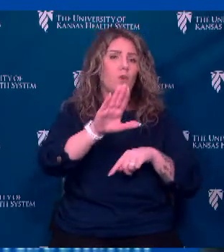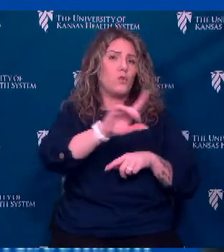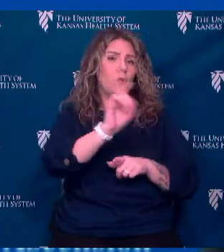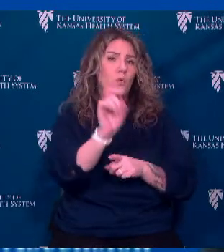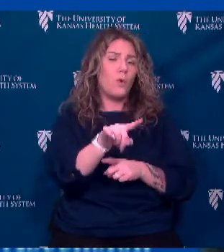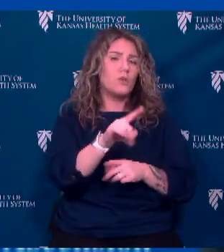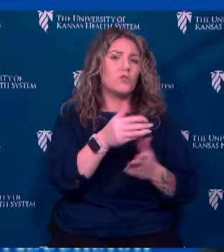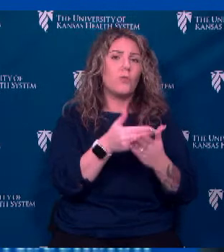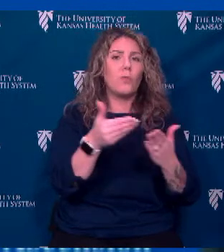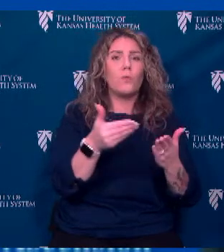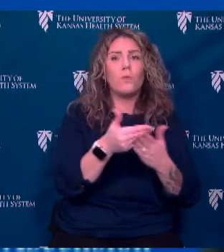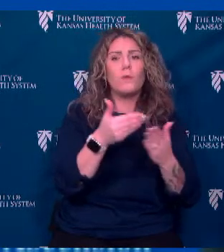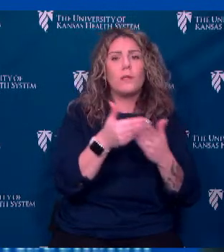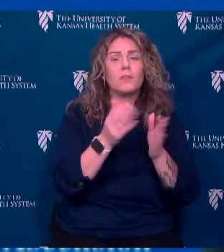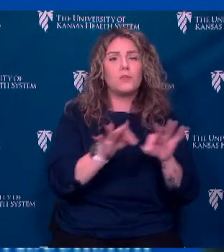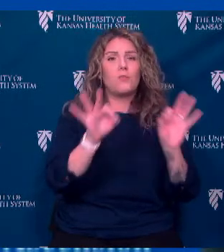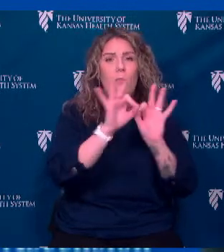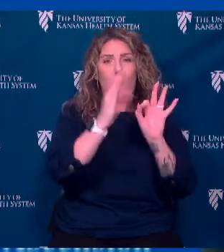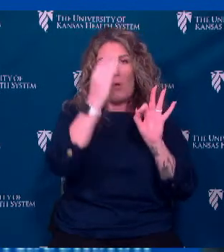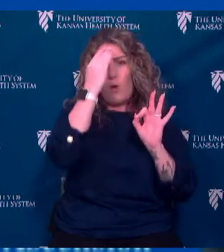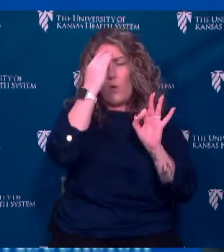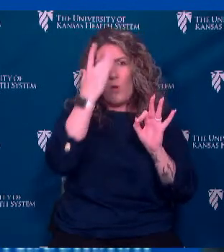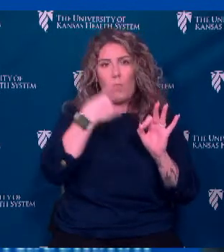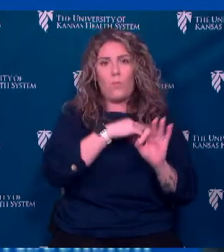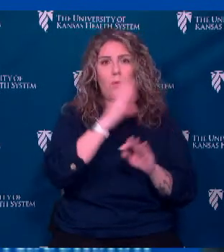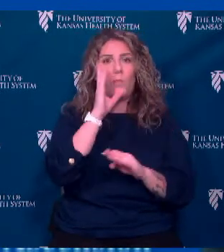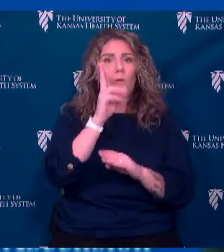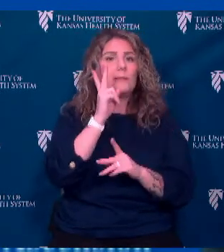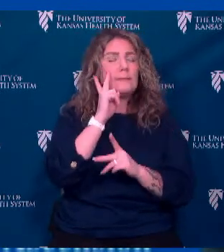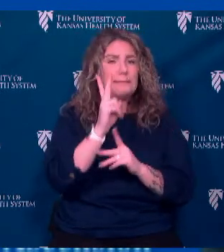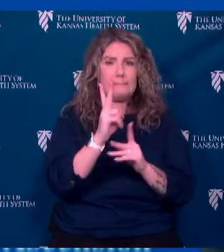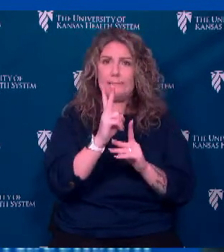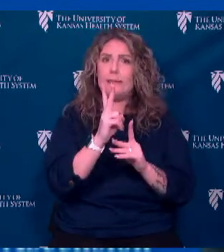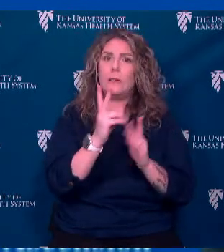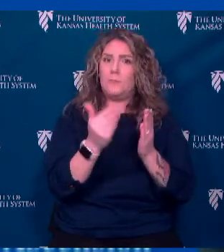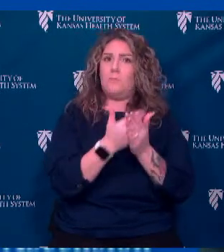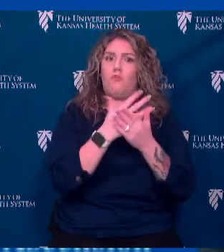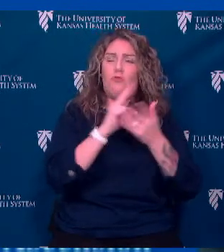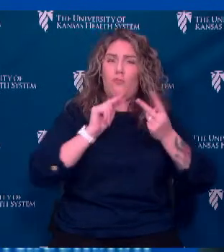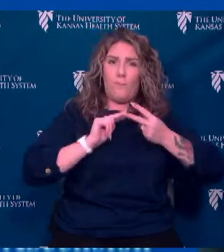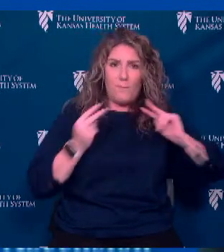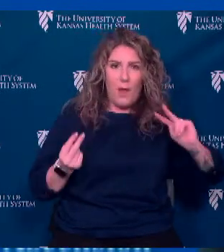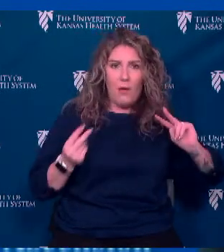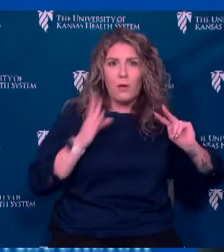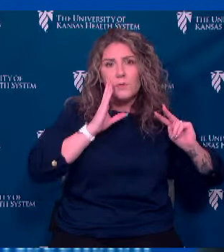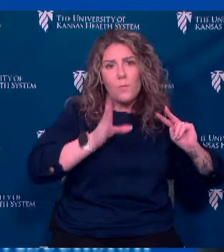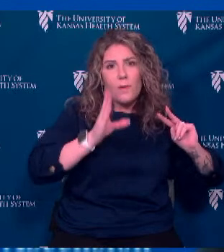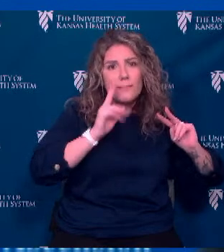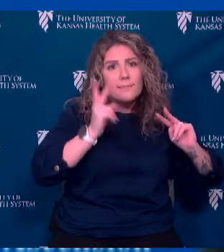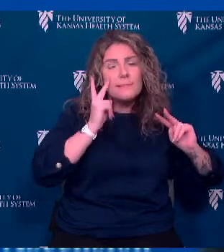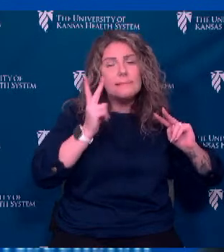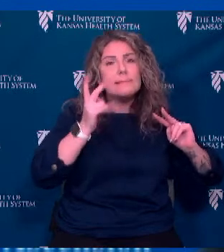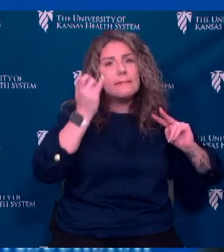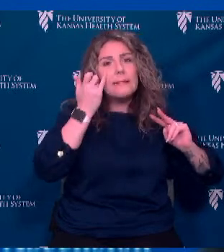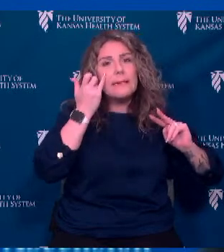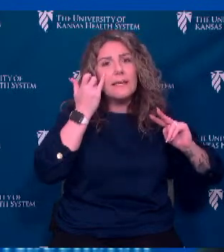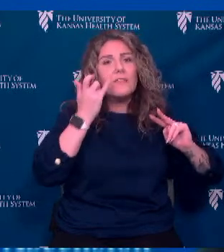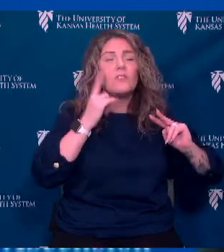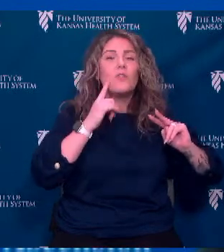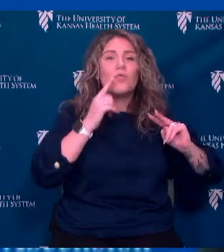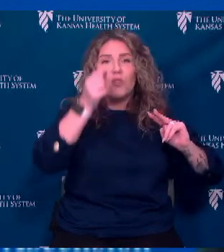that are important to know. We will see future variants. Now, if I look at the Greek